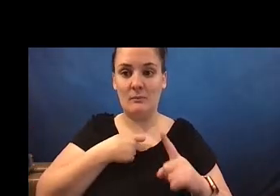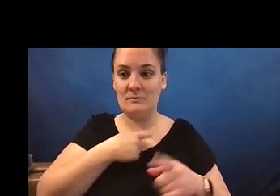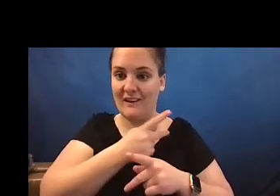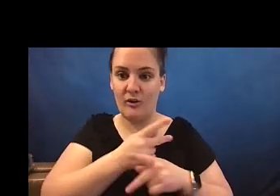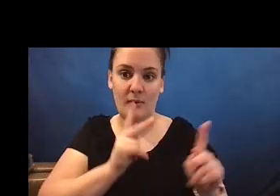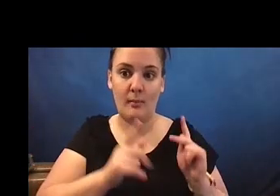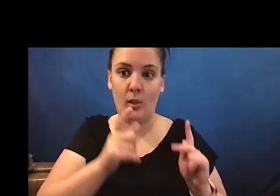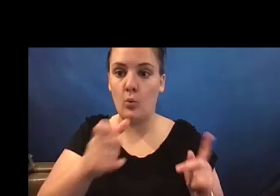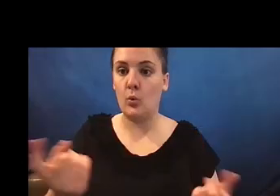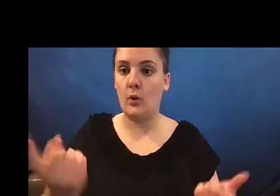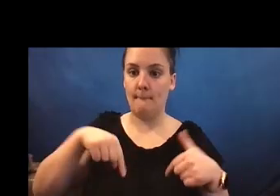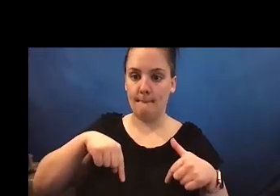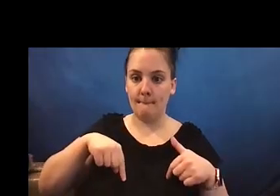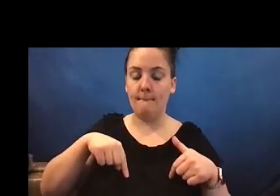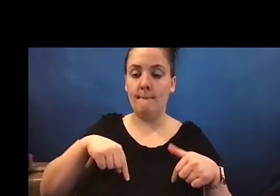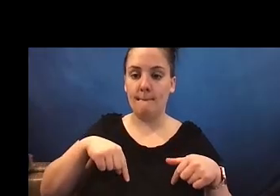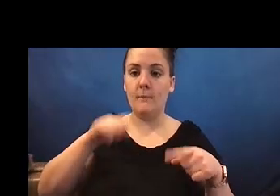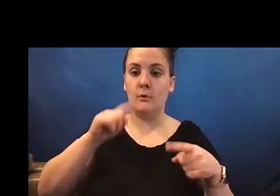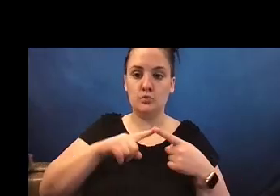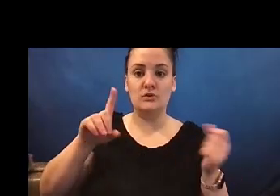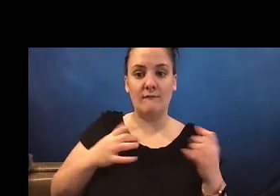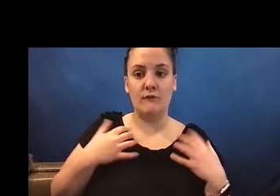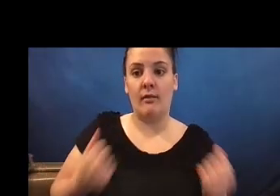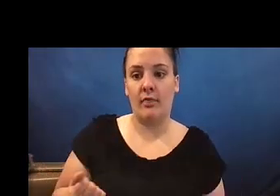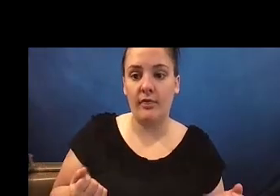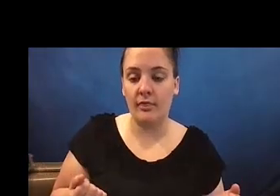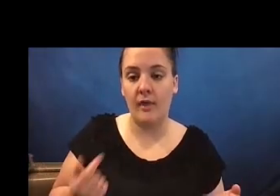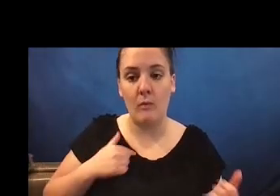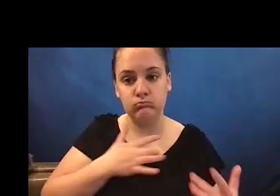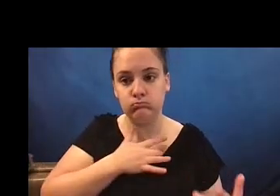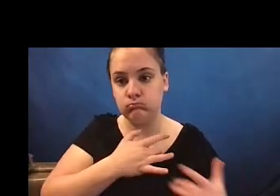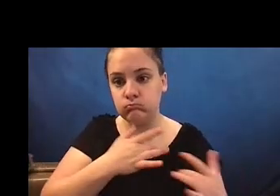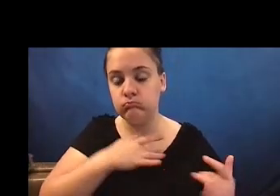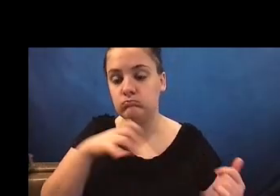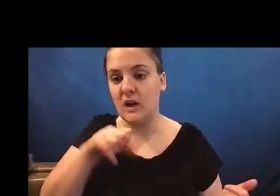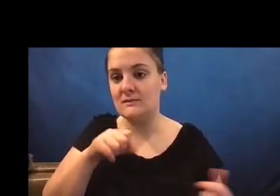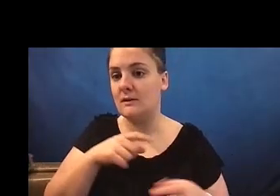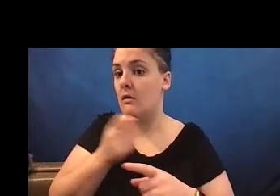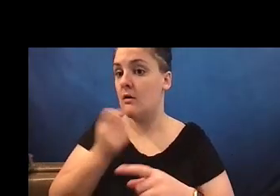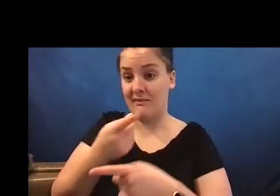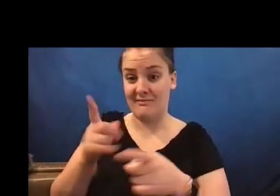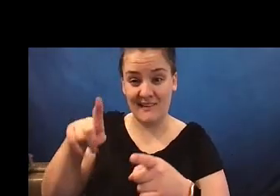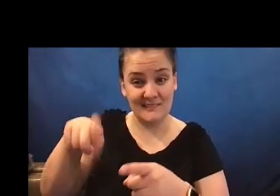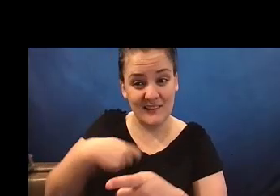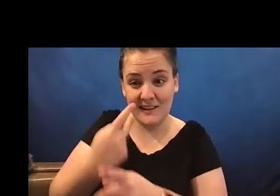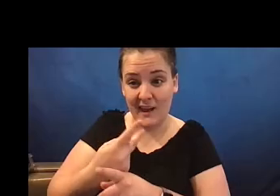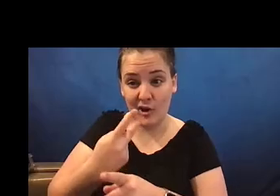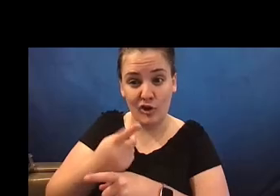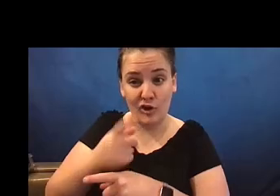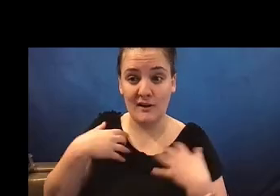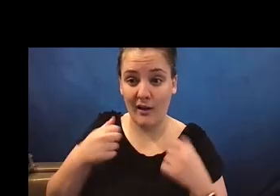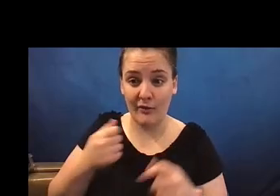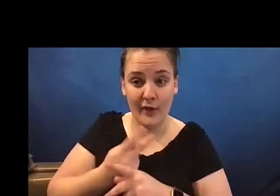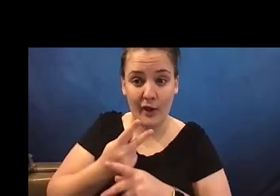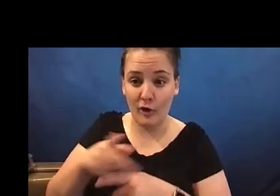of people who come to Denver Health. They need medical care. I mean, I think